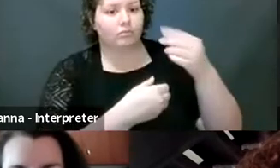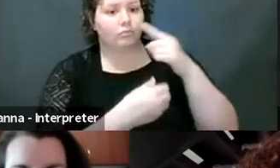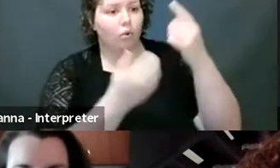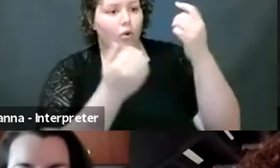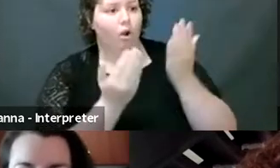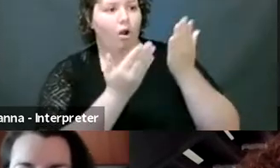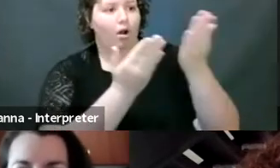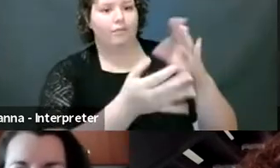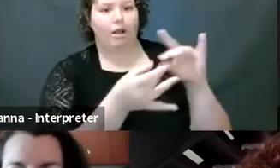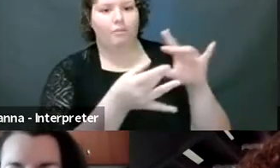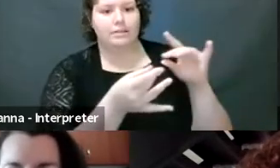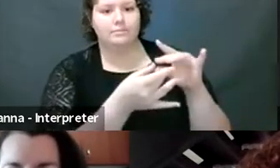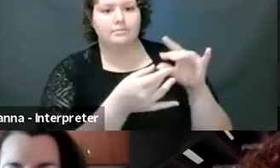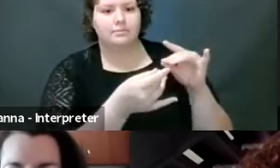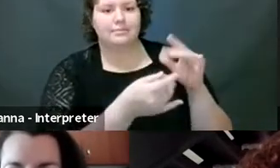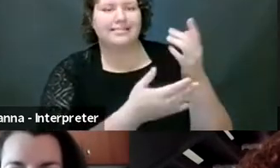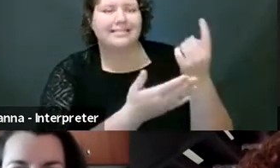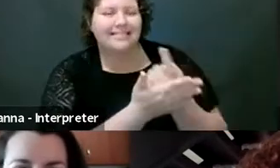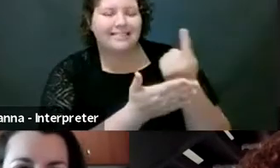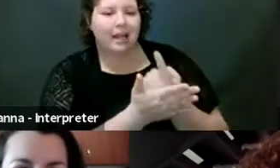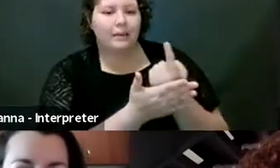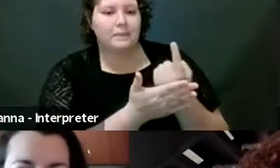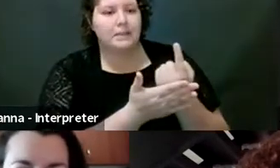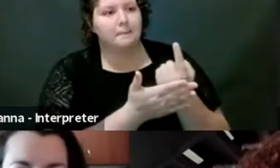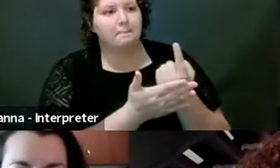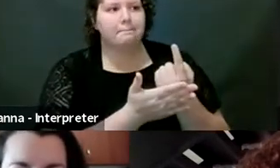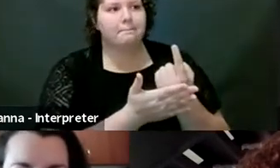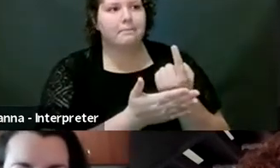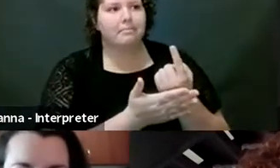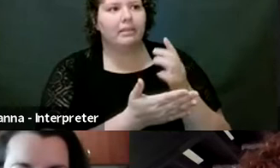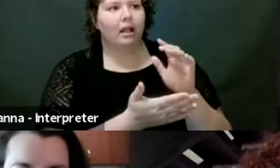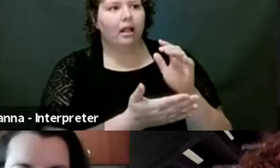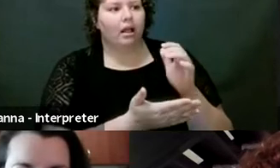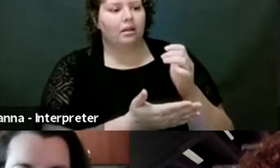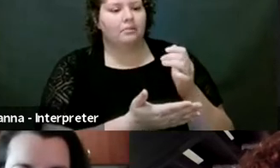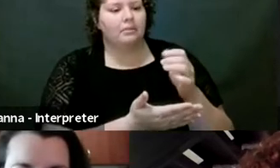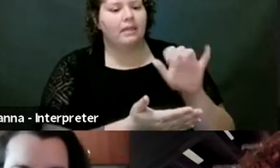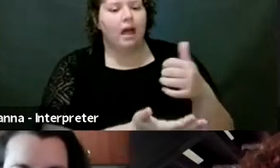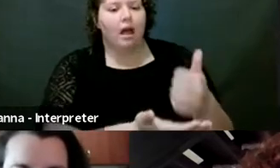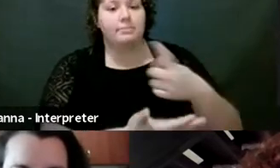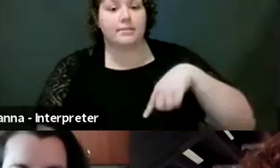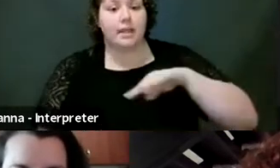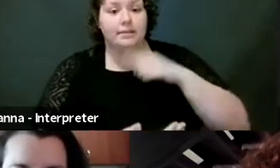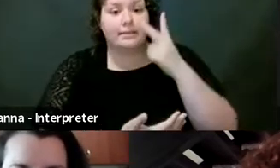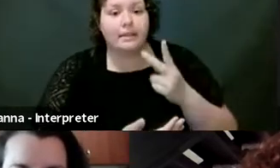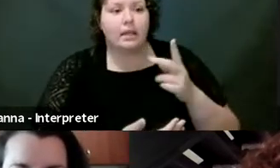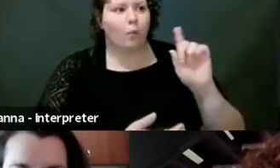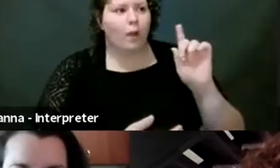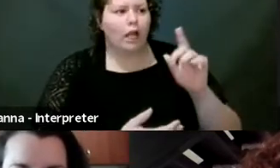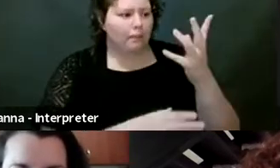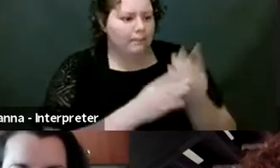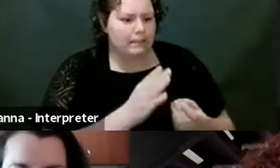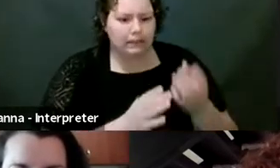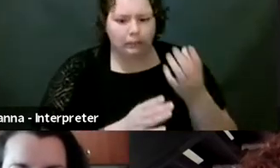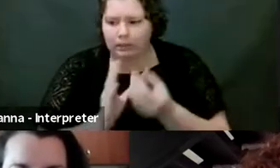offering comments and sometimes, helping us to see where we're missing some pieces. That's what this process is all about.